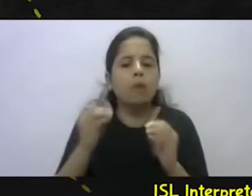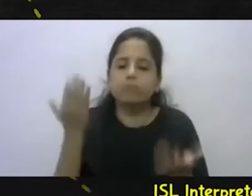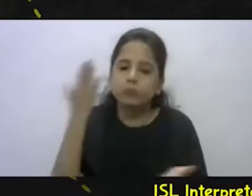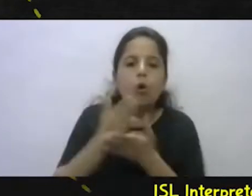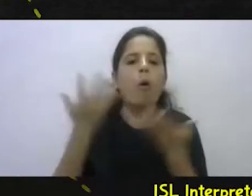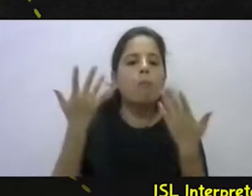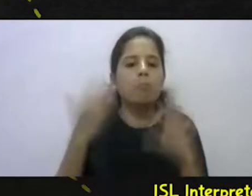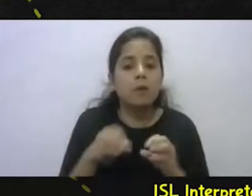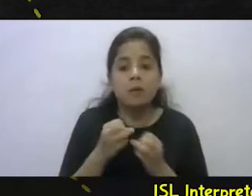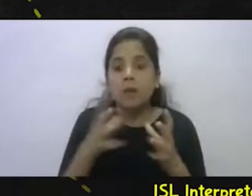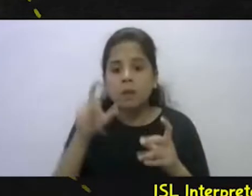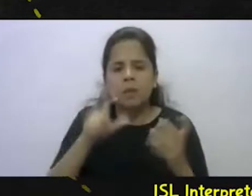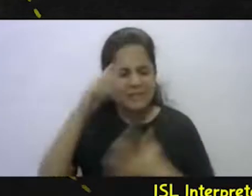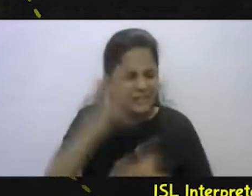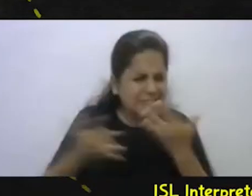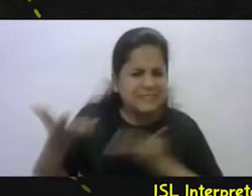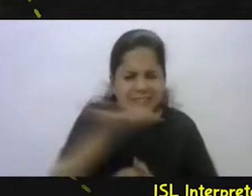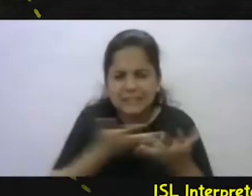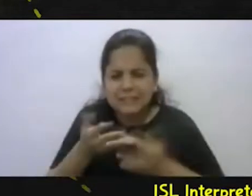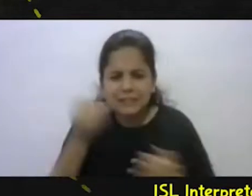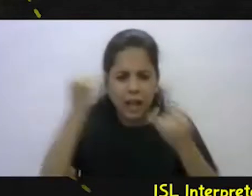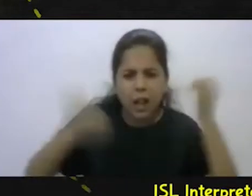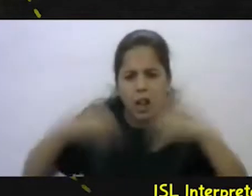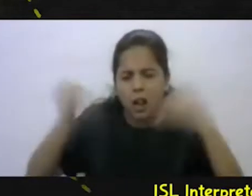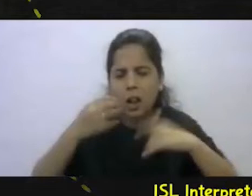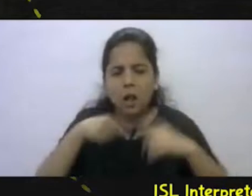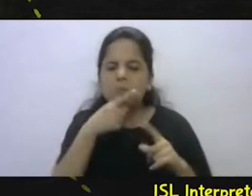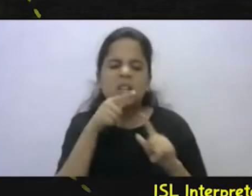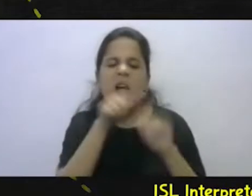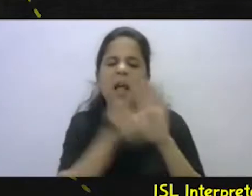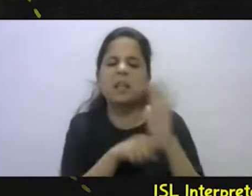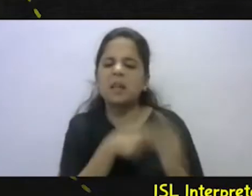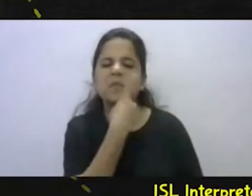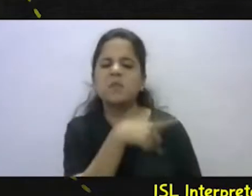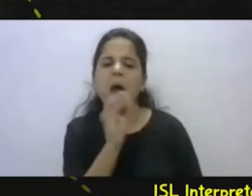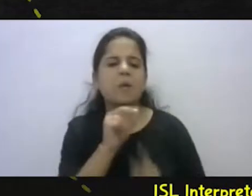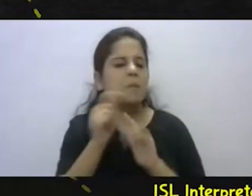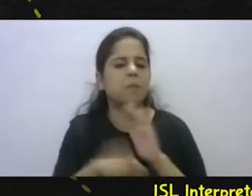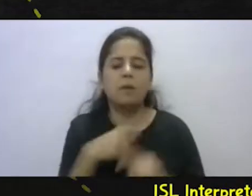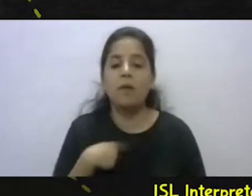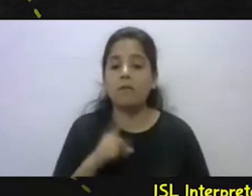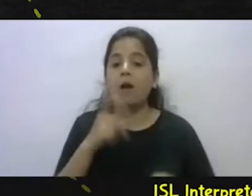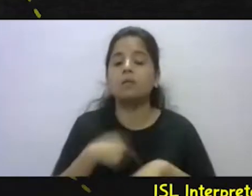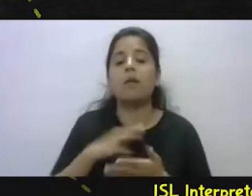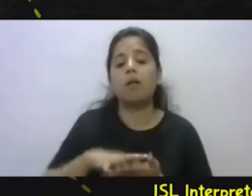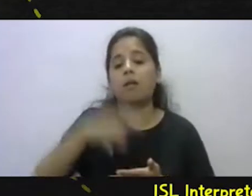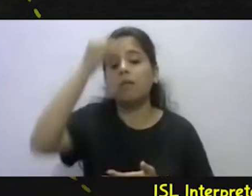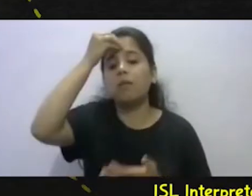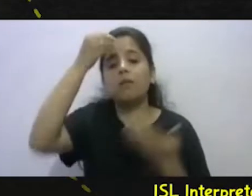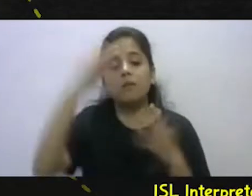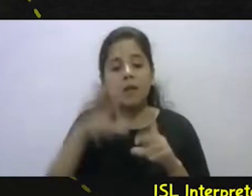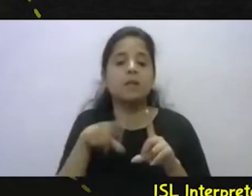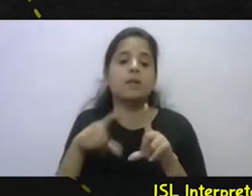After a lot of brainstorming, it was clear that it could not be an ethical project. And I think the first lesson that I learned in engaging with